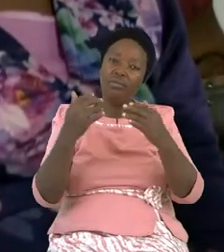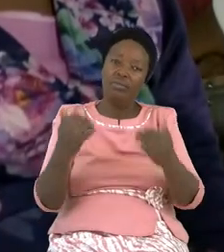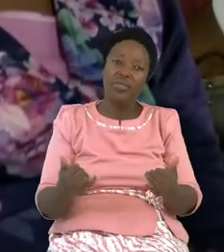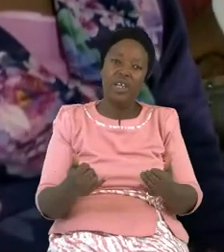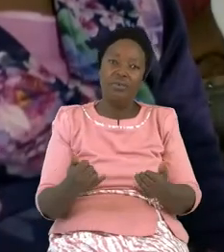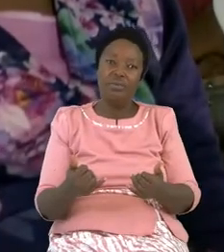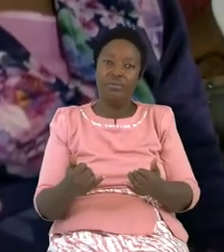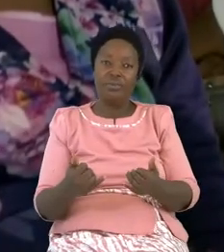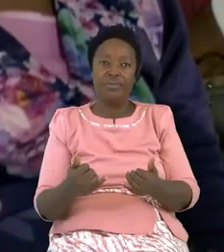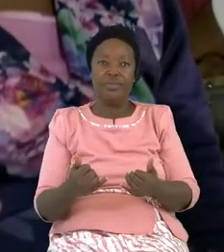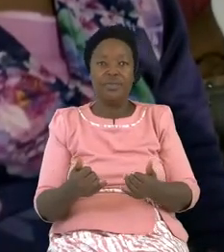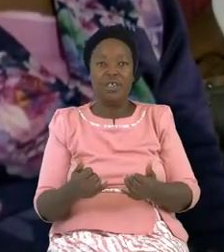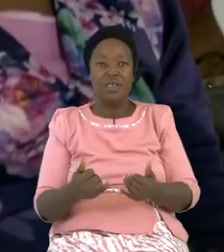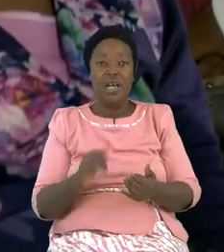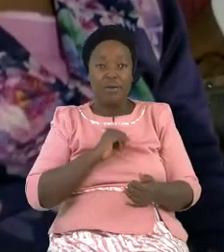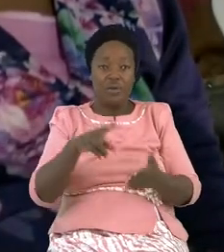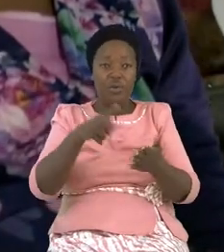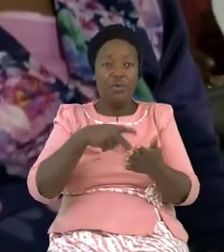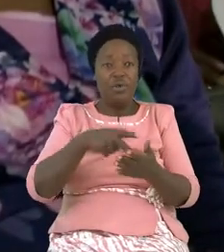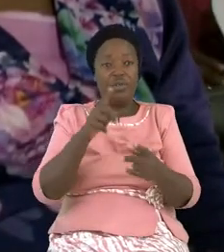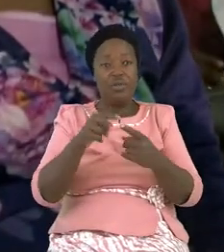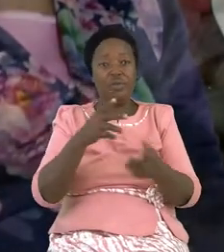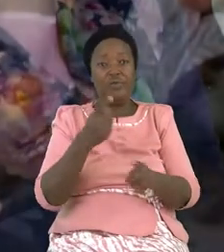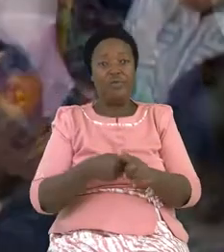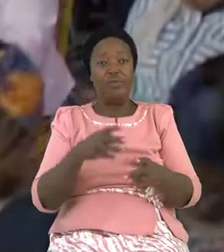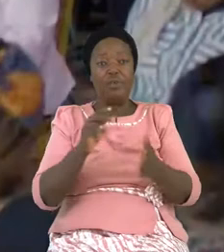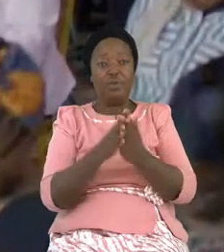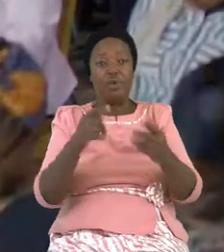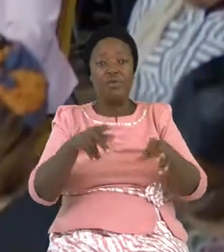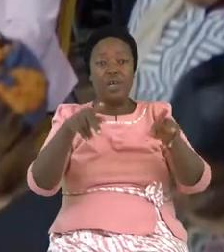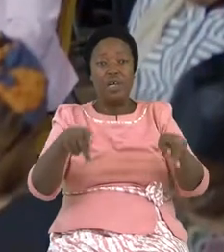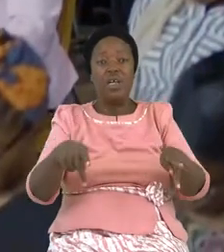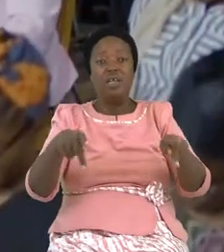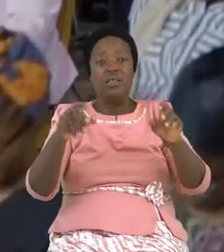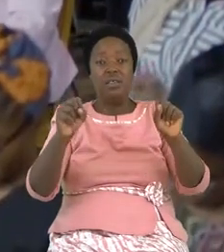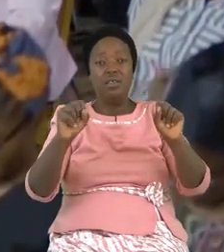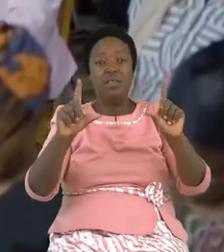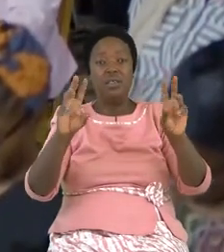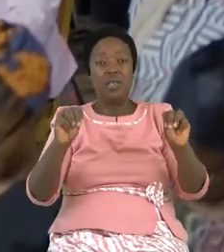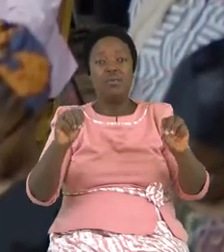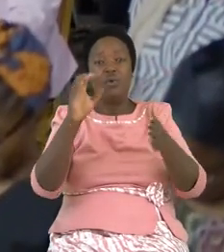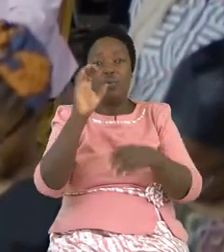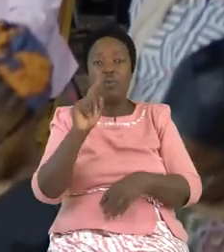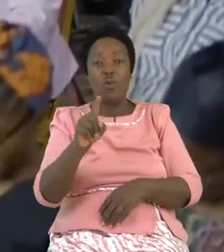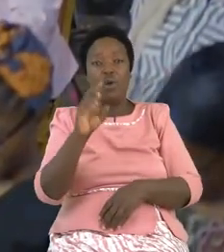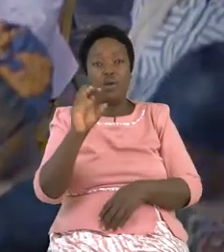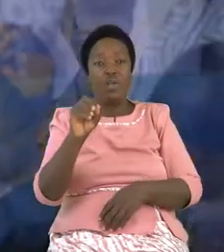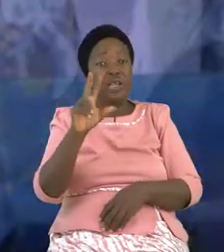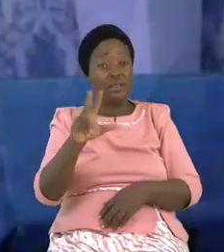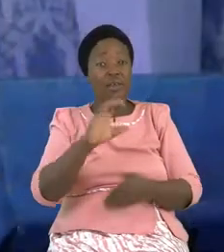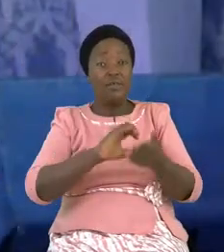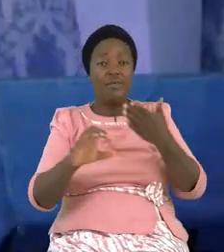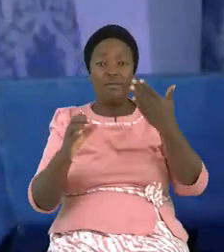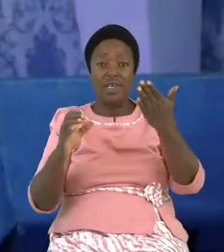now from Psalm 103. I'm reading from verse 1. Bless the Lord, O my soul, and